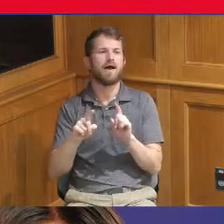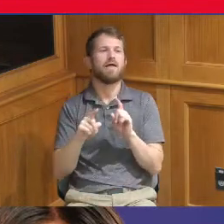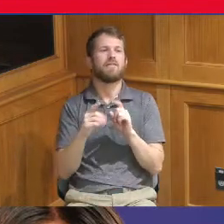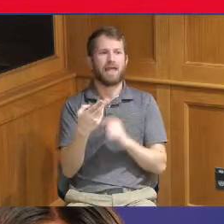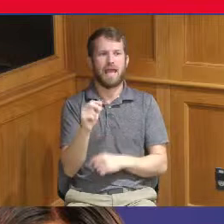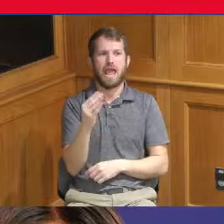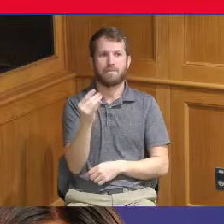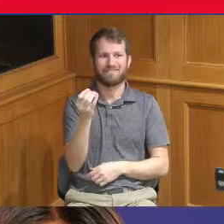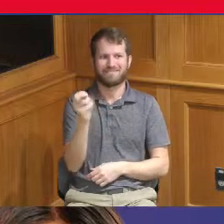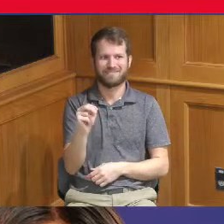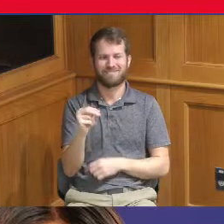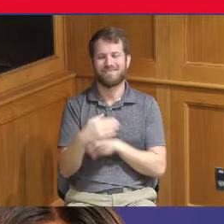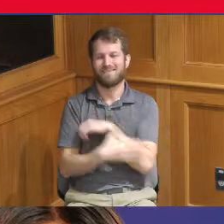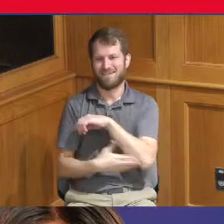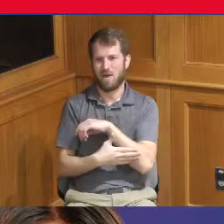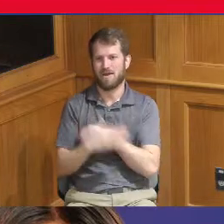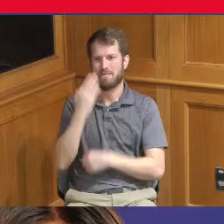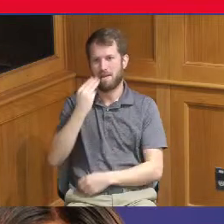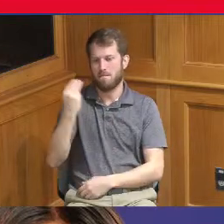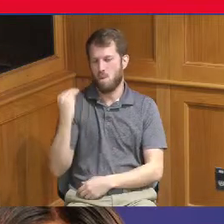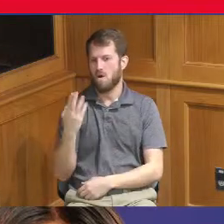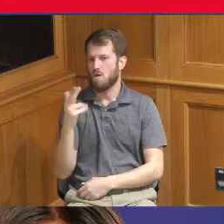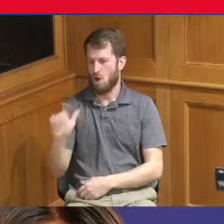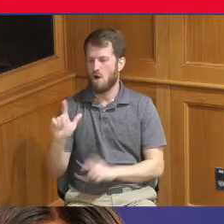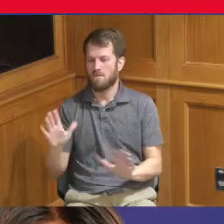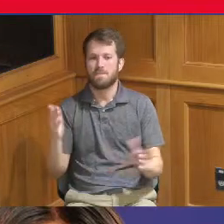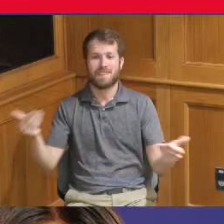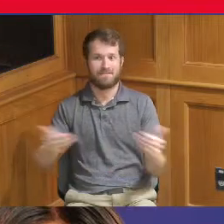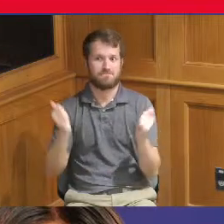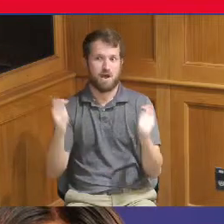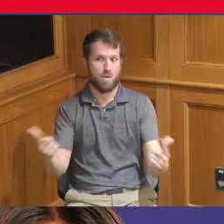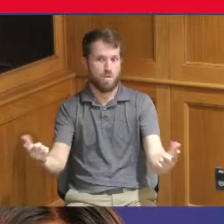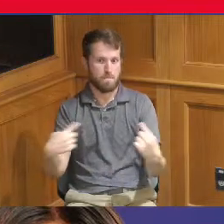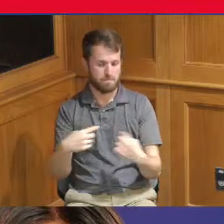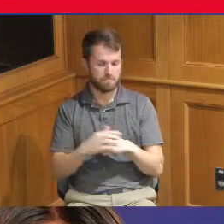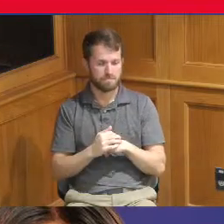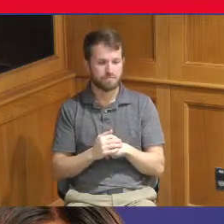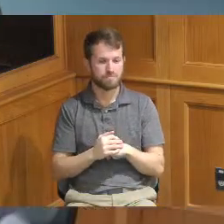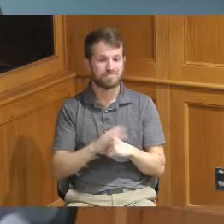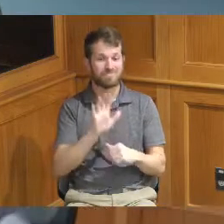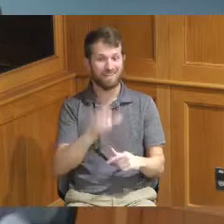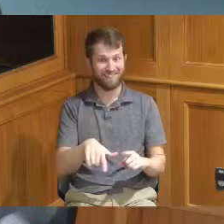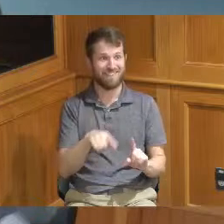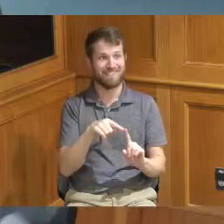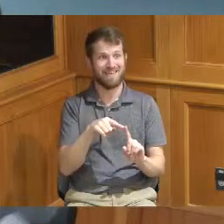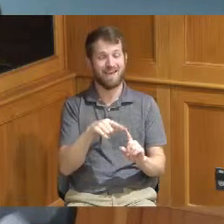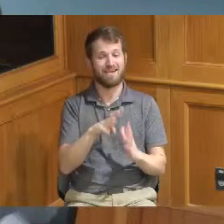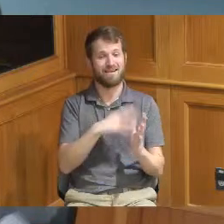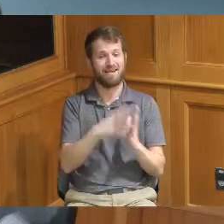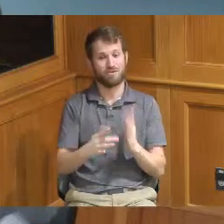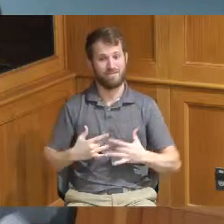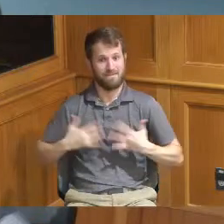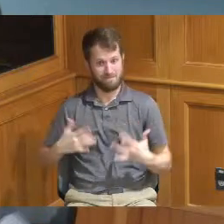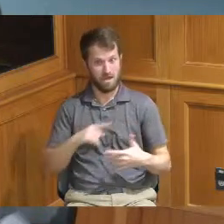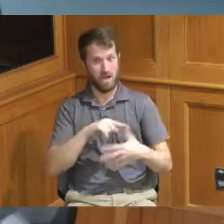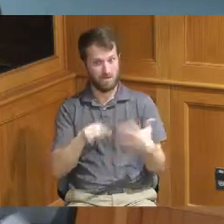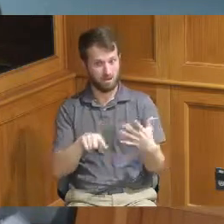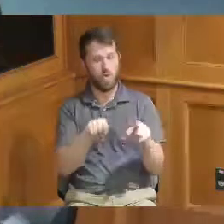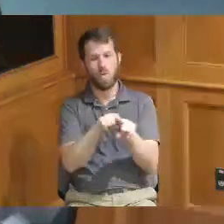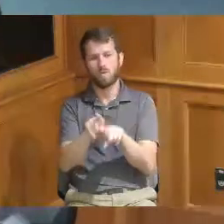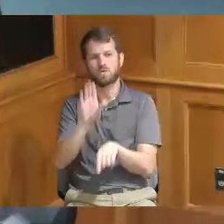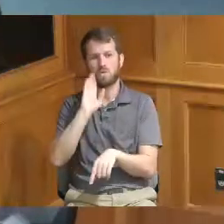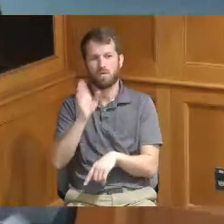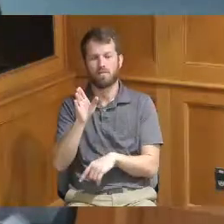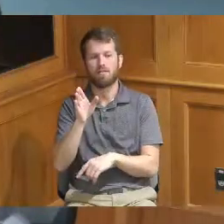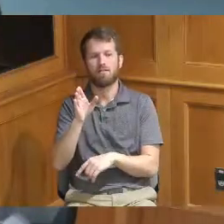Hall, and we're inviting everyone to be there. In addition to calendars of events, we will be